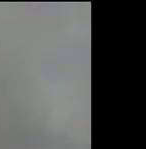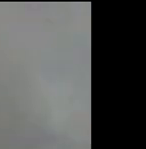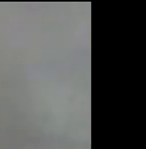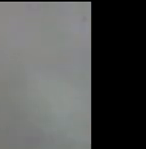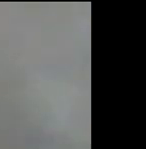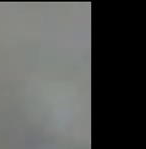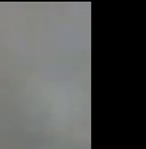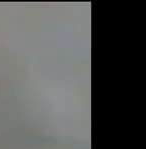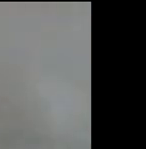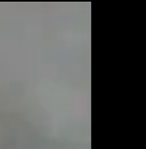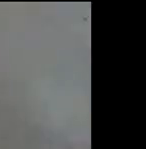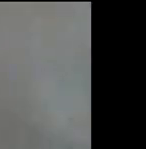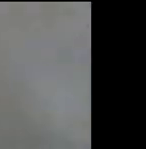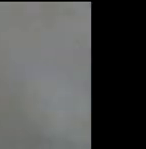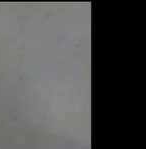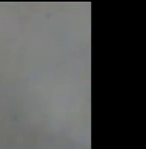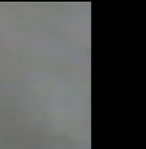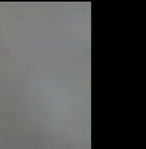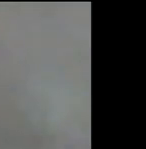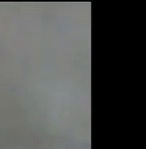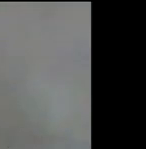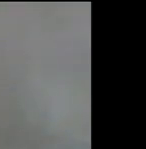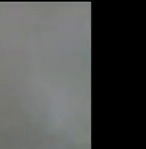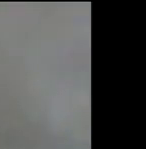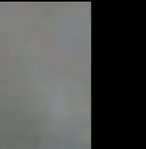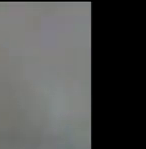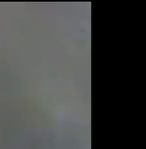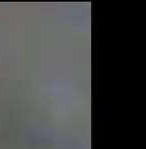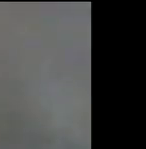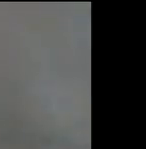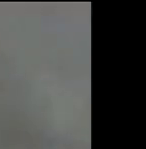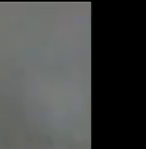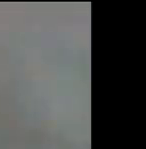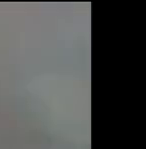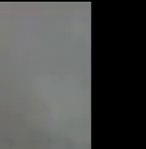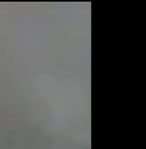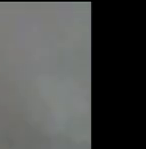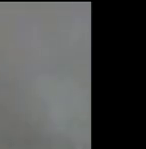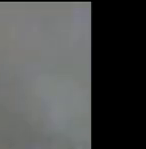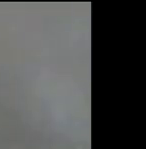Thank you.